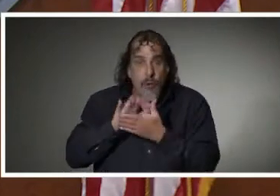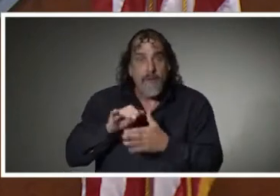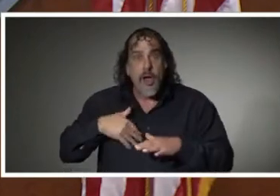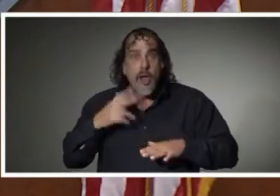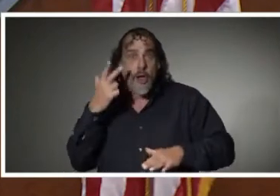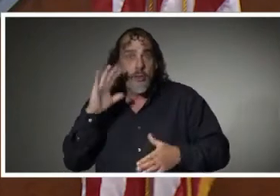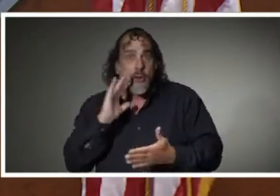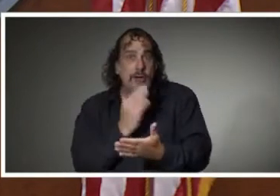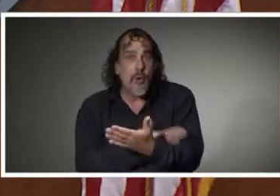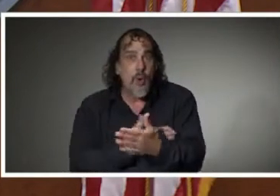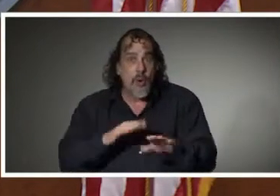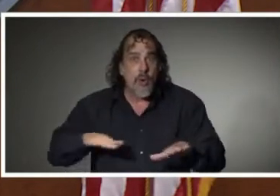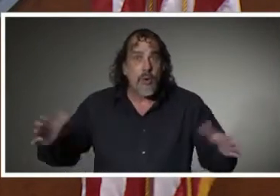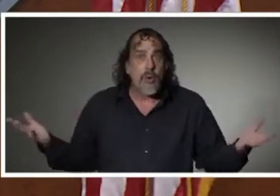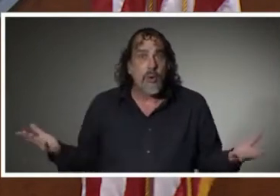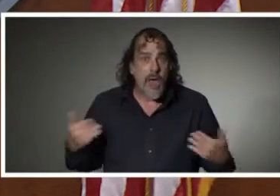state.